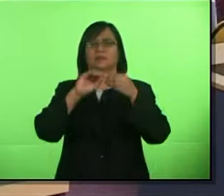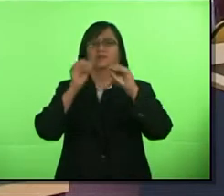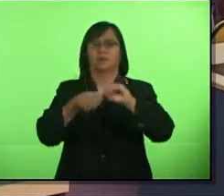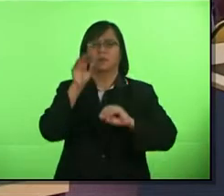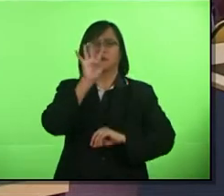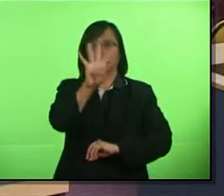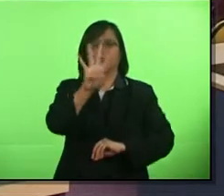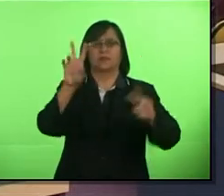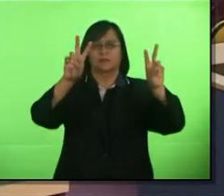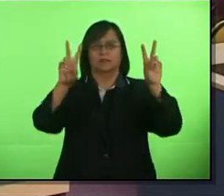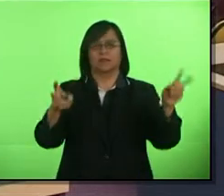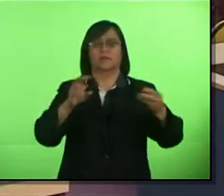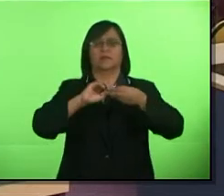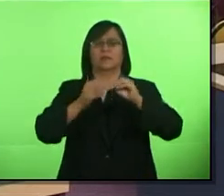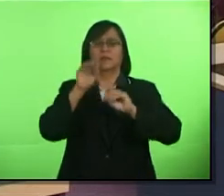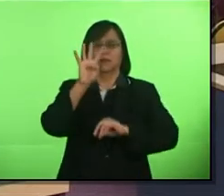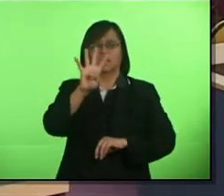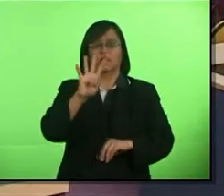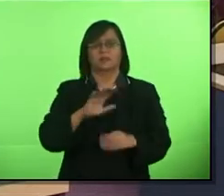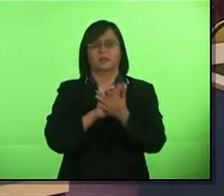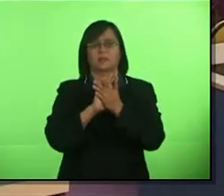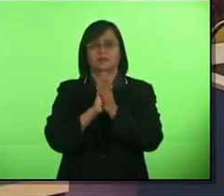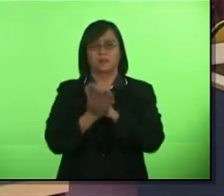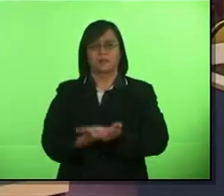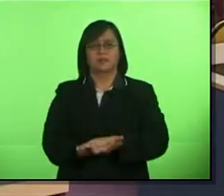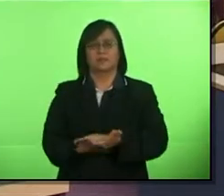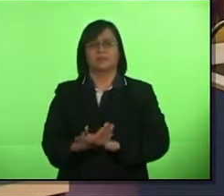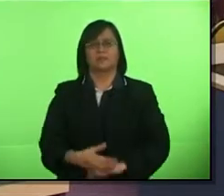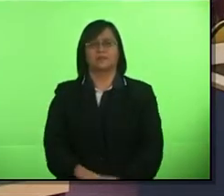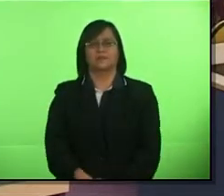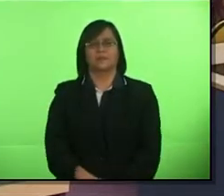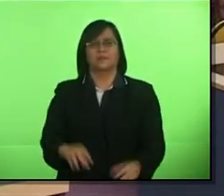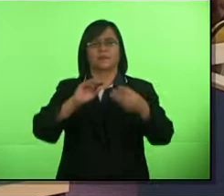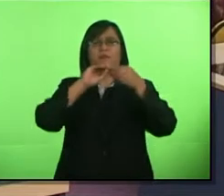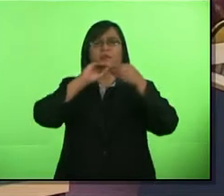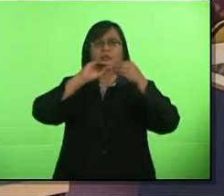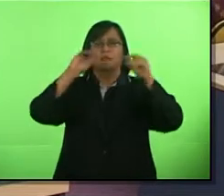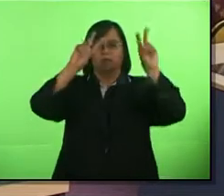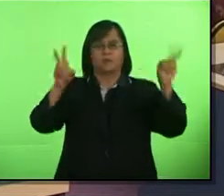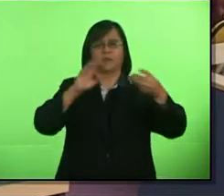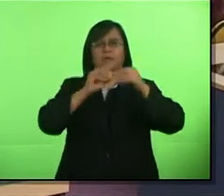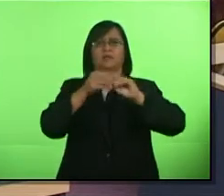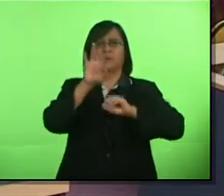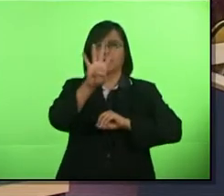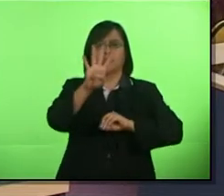Topik 4. Okay. Topik 4. So, topik 4 and page number.